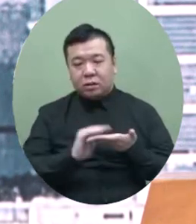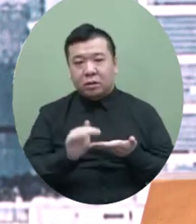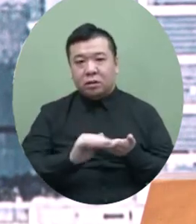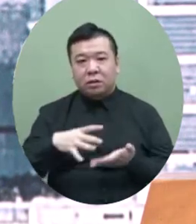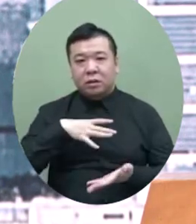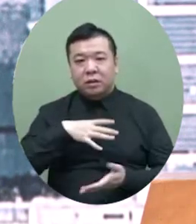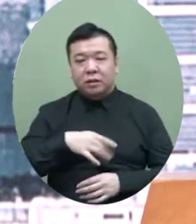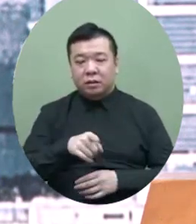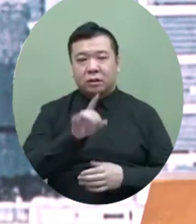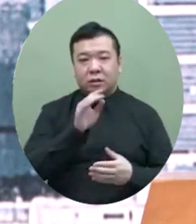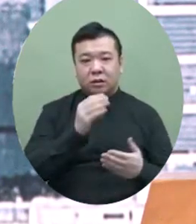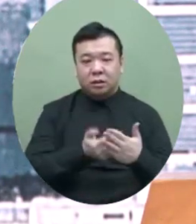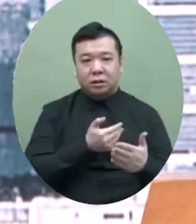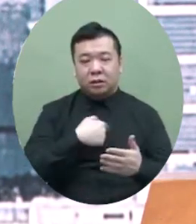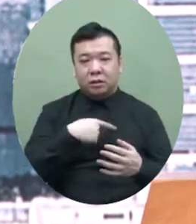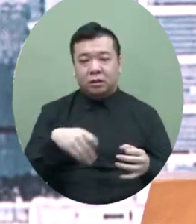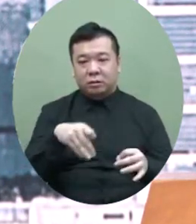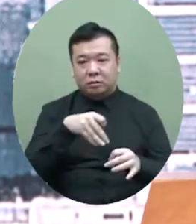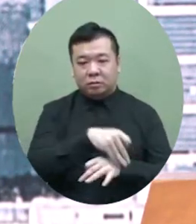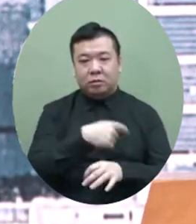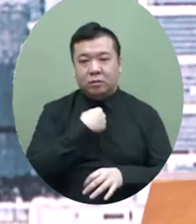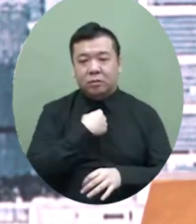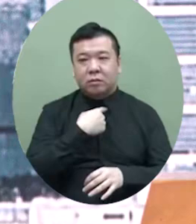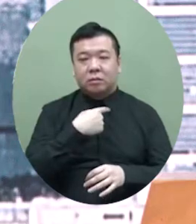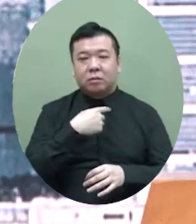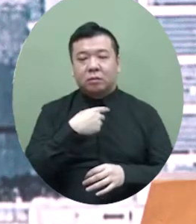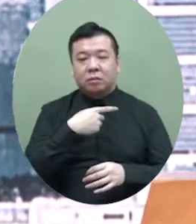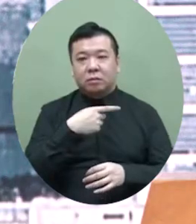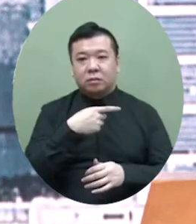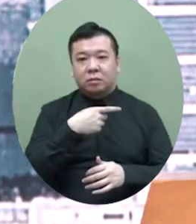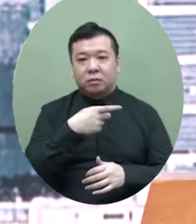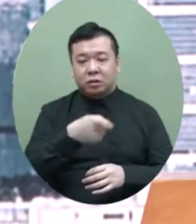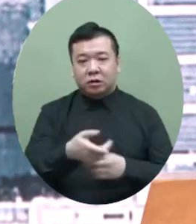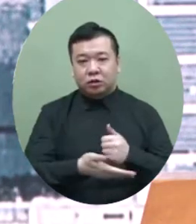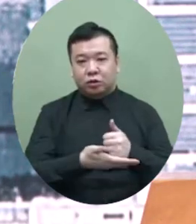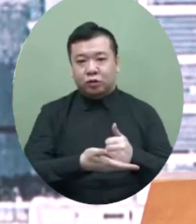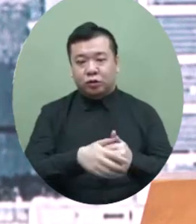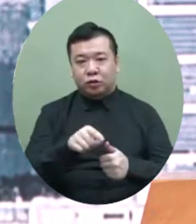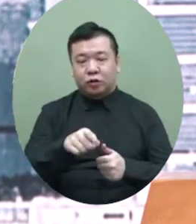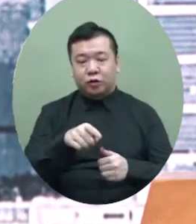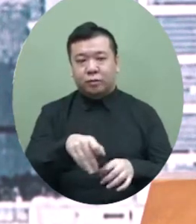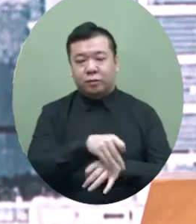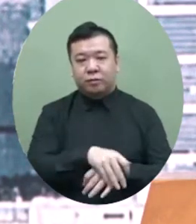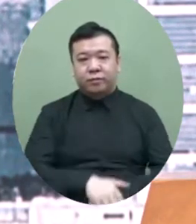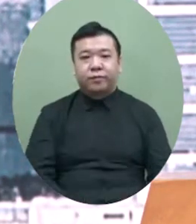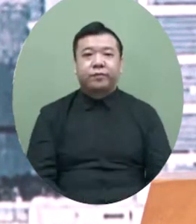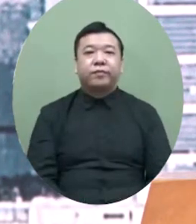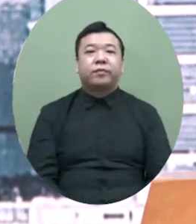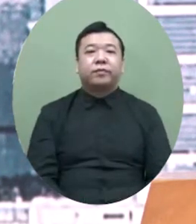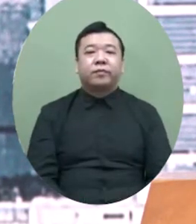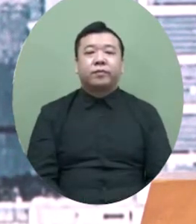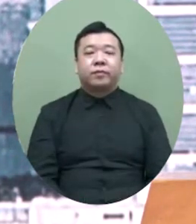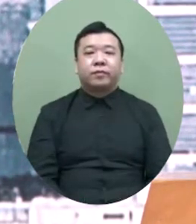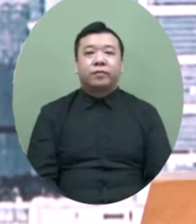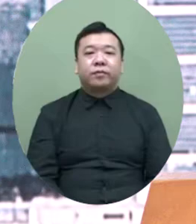other organizations will respect this contractual relationship and allow the BioNTech vaccine to come to Hong Kong by the end of